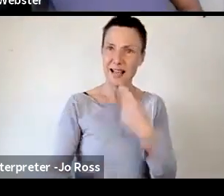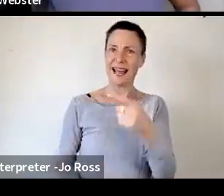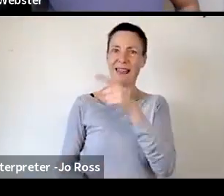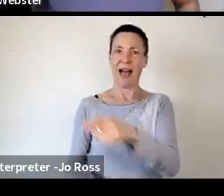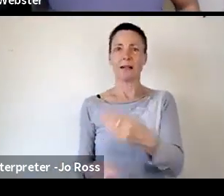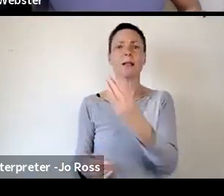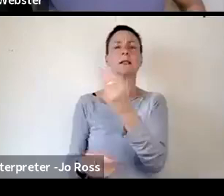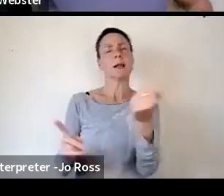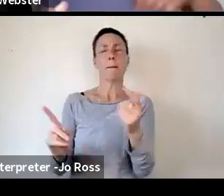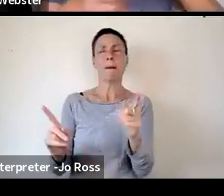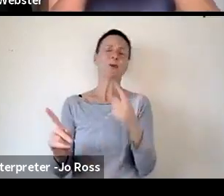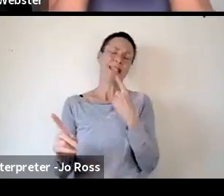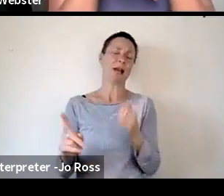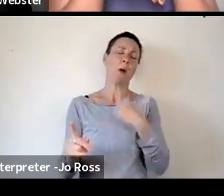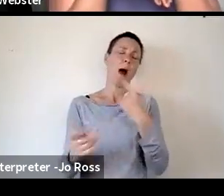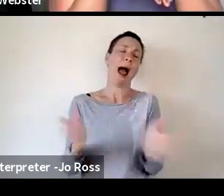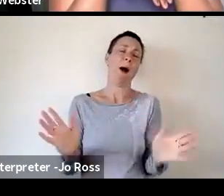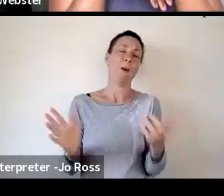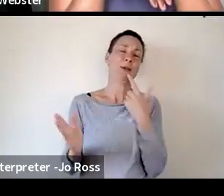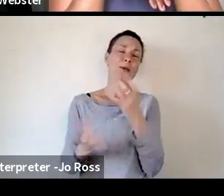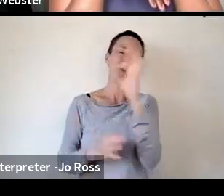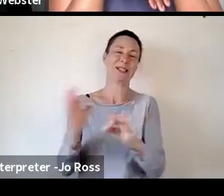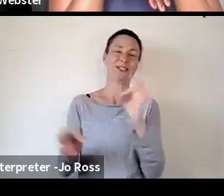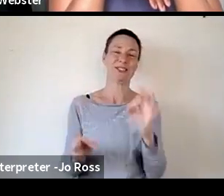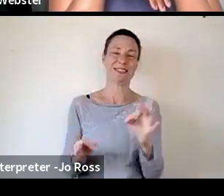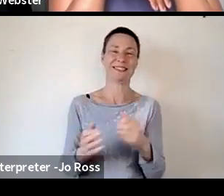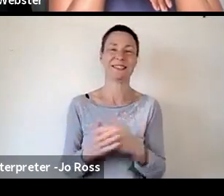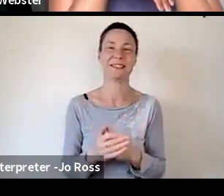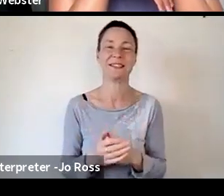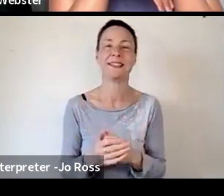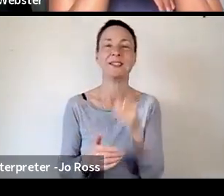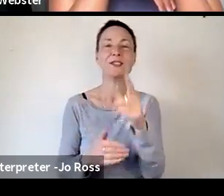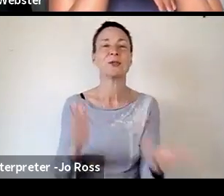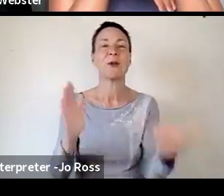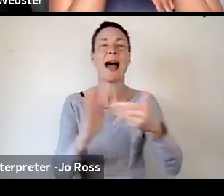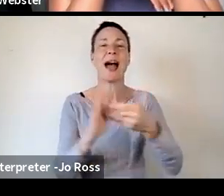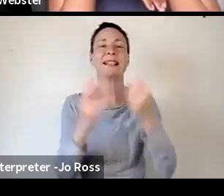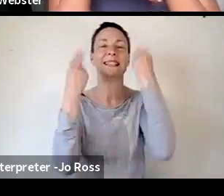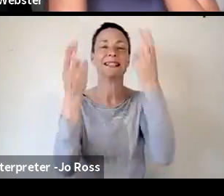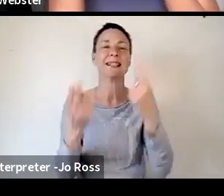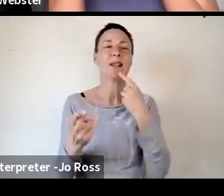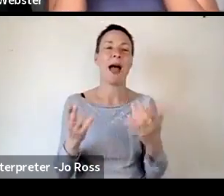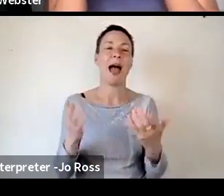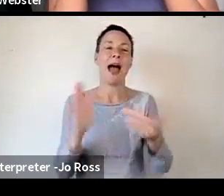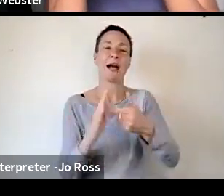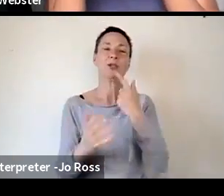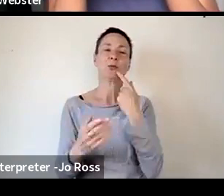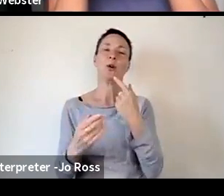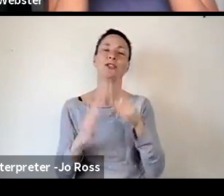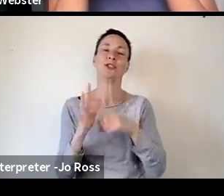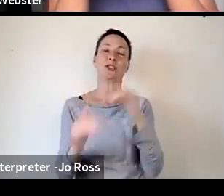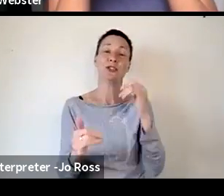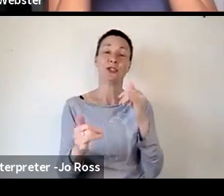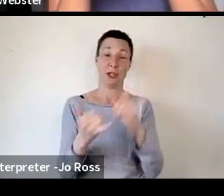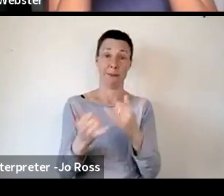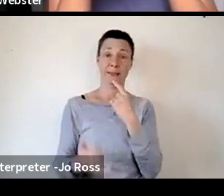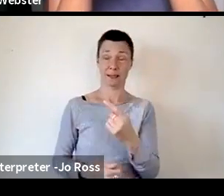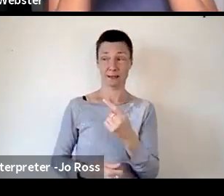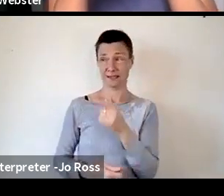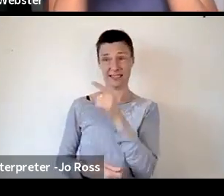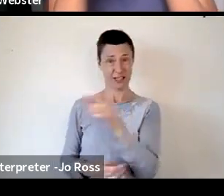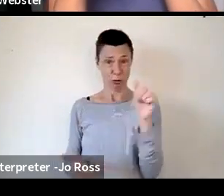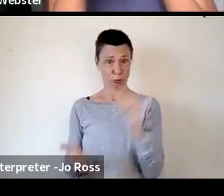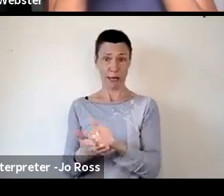Maybe it was you, James. Maybe it wasn't. Can I add to what James is saying? I think, a lot of what you say is bang on. And I think the reason there's a lack